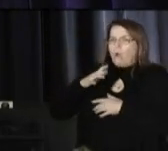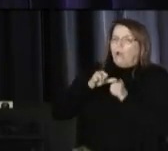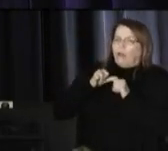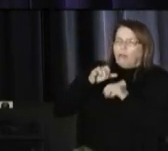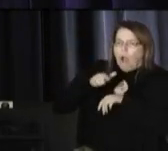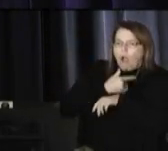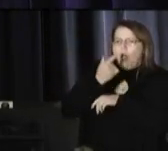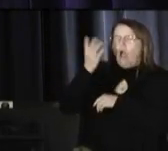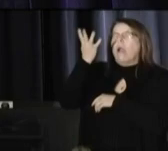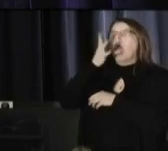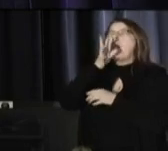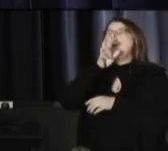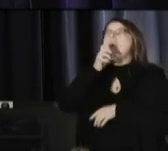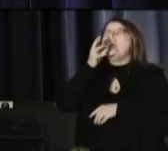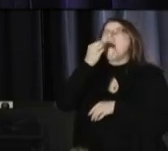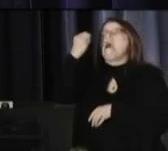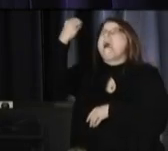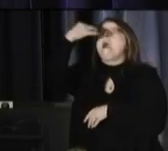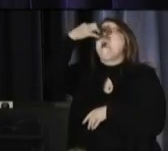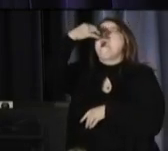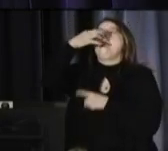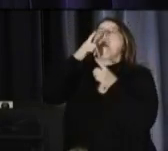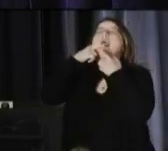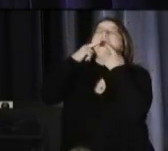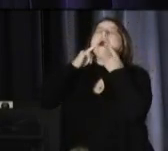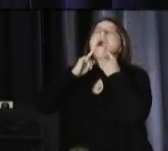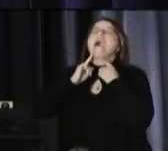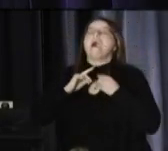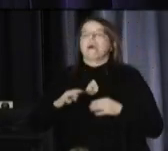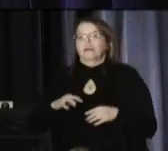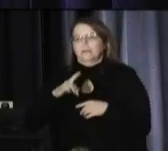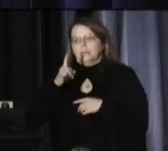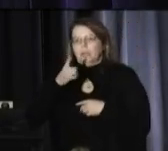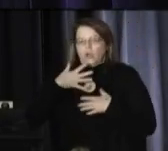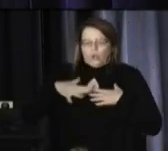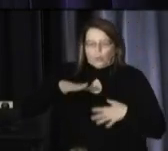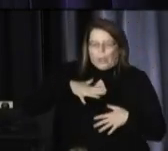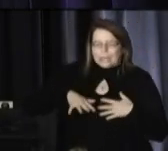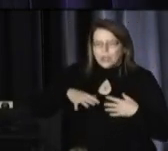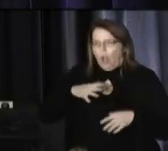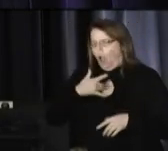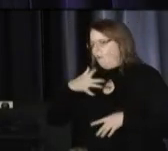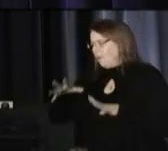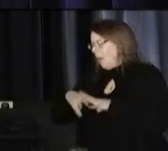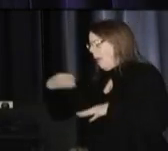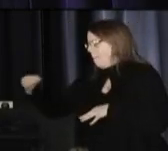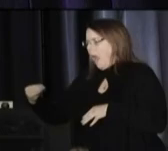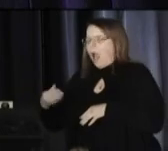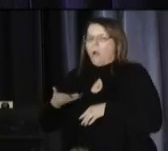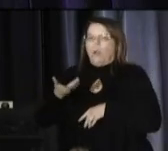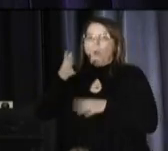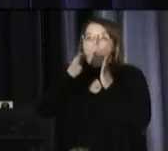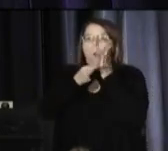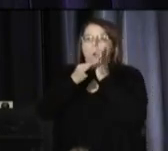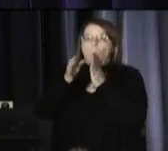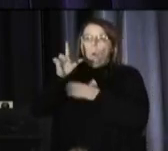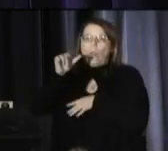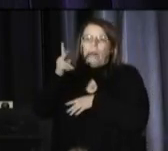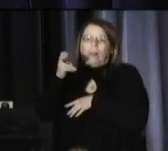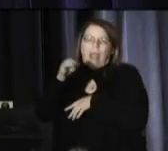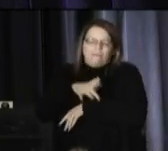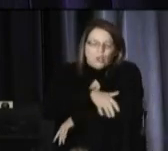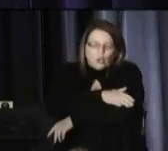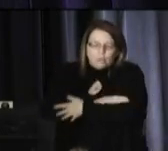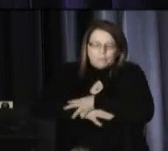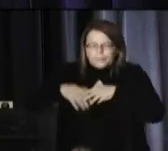the water in your mouth until it spills out the corners. You rinse, step out, and rub lavender oil into your still damp scalp,